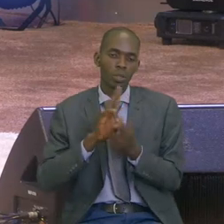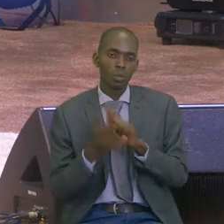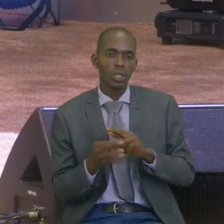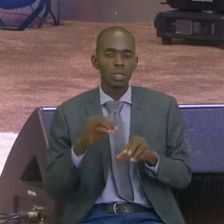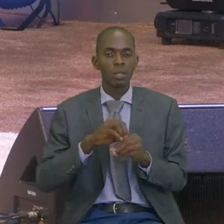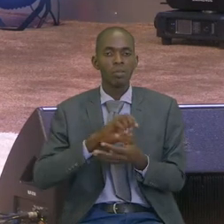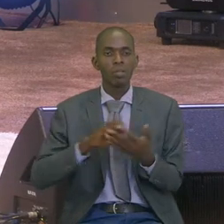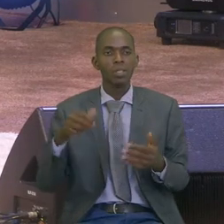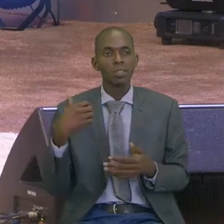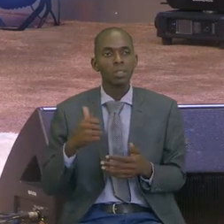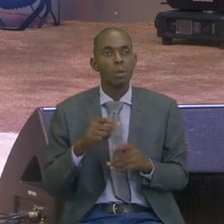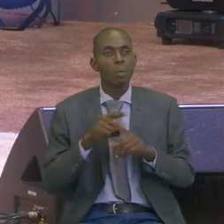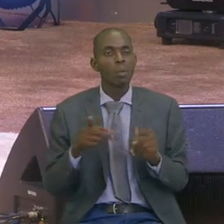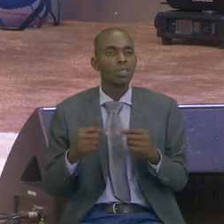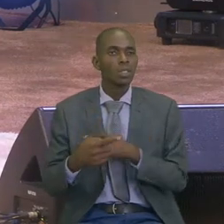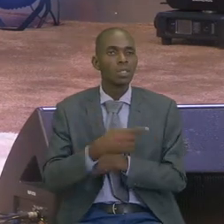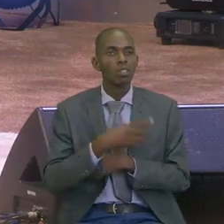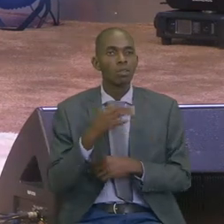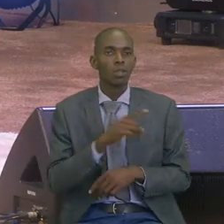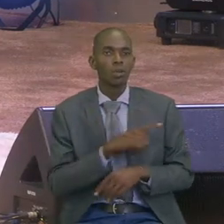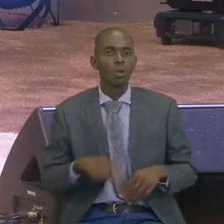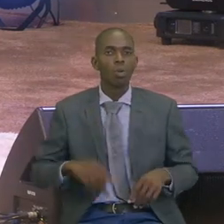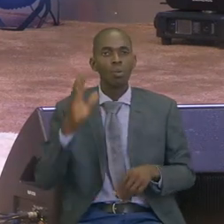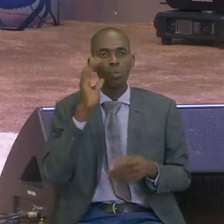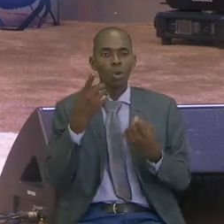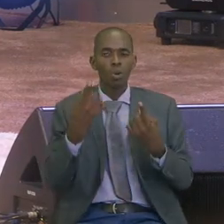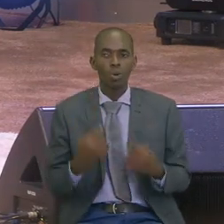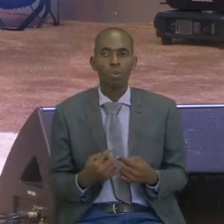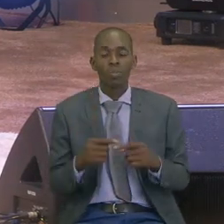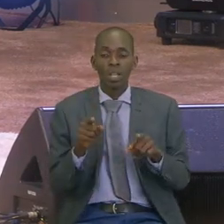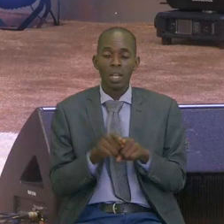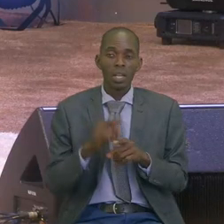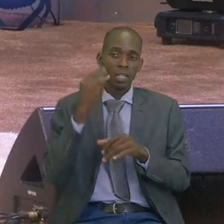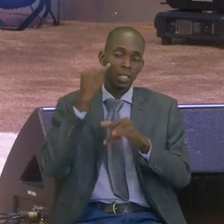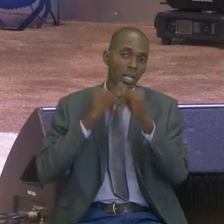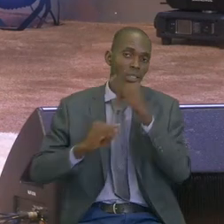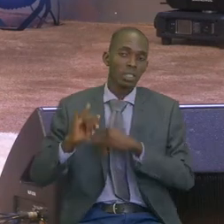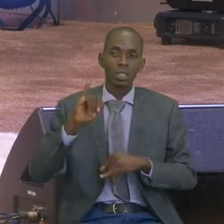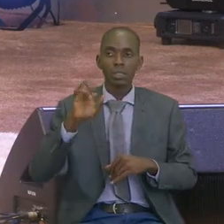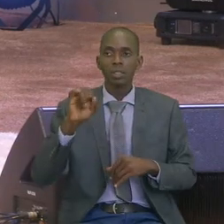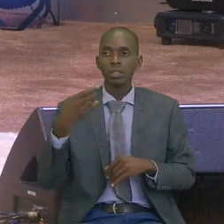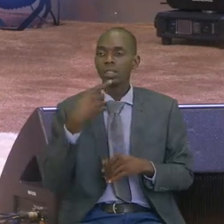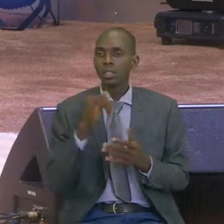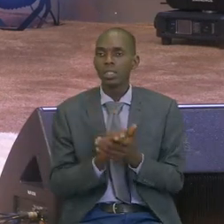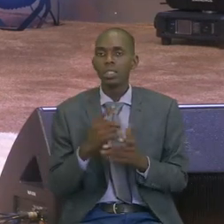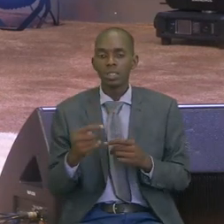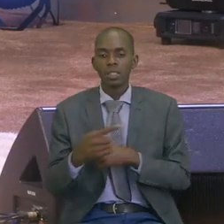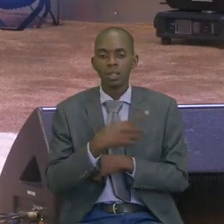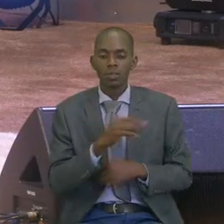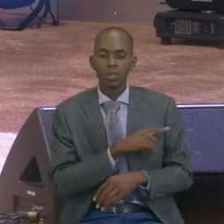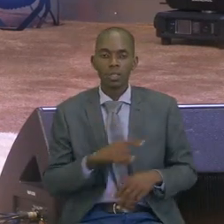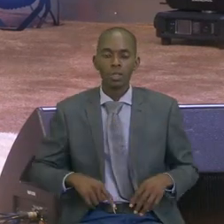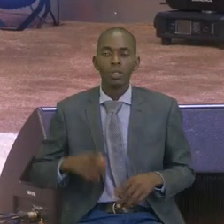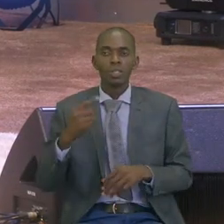he tells us in verse 10, but the day of the Lord, Isaiah spoke about it, the day of the Lord, and all the prophets of